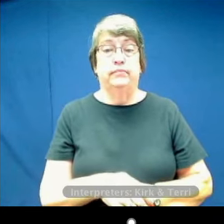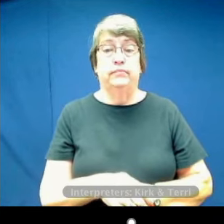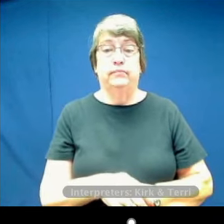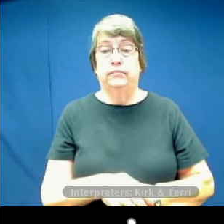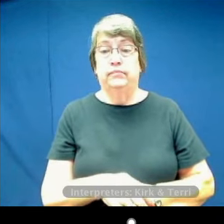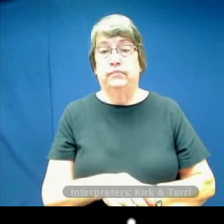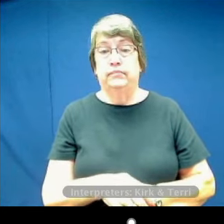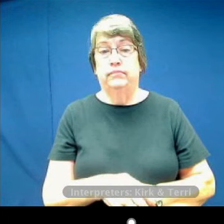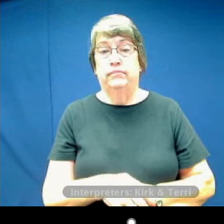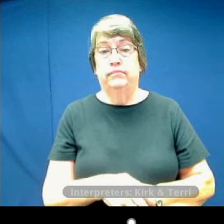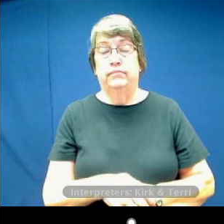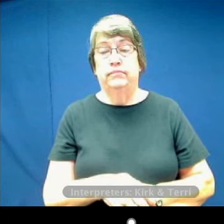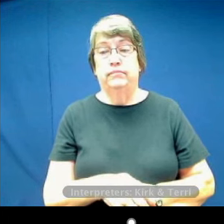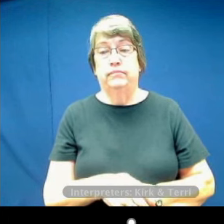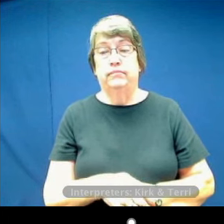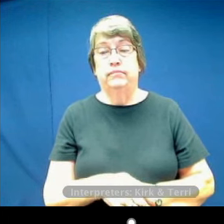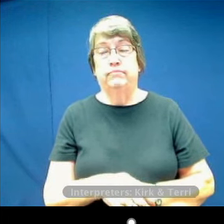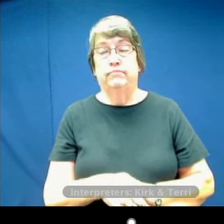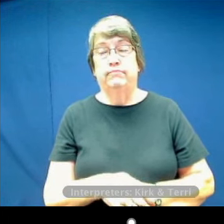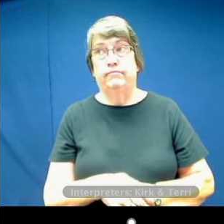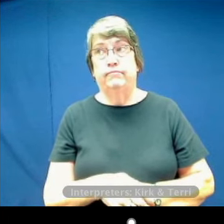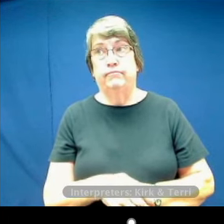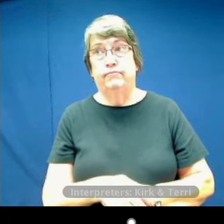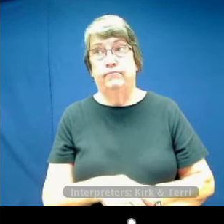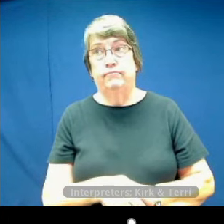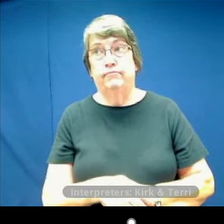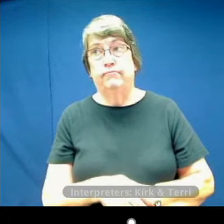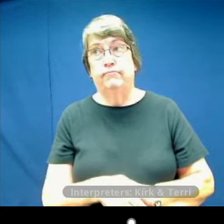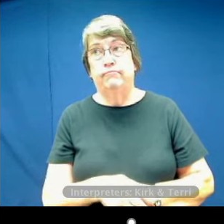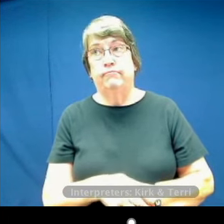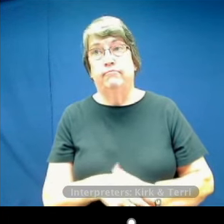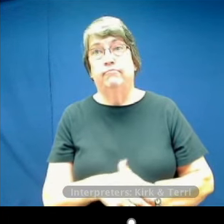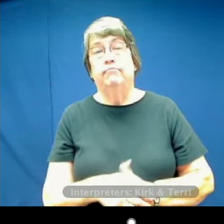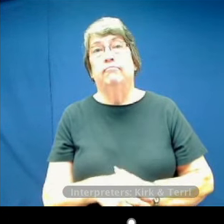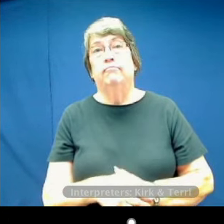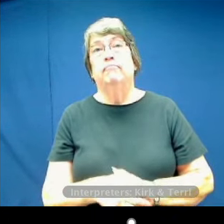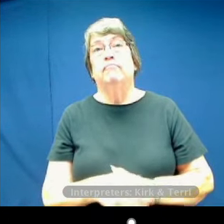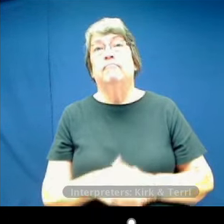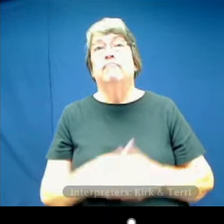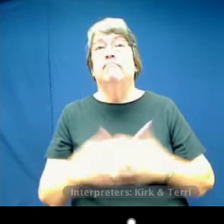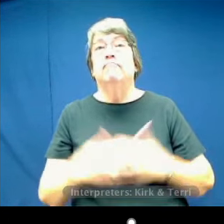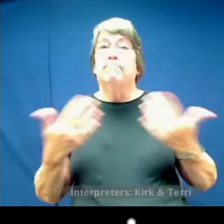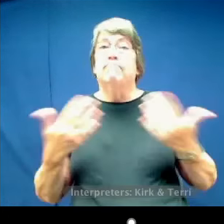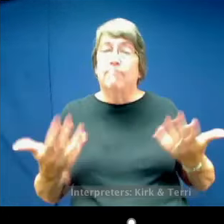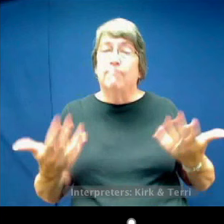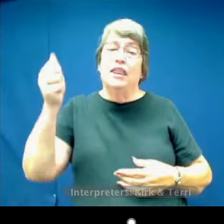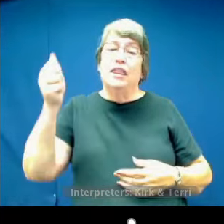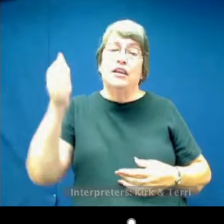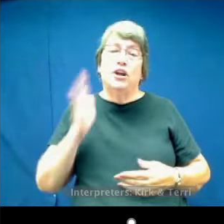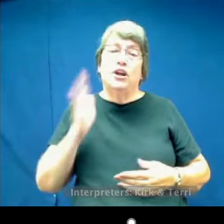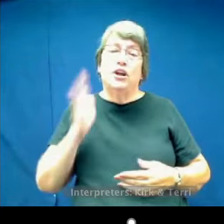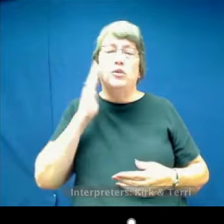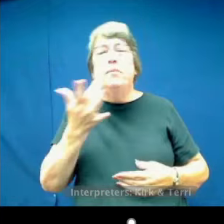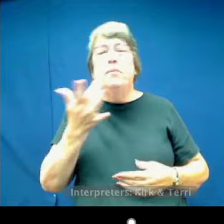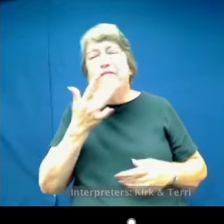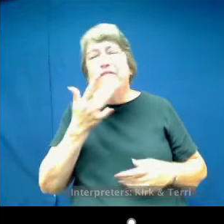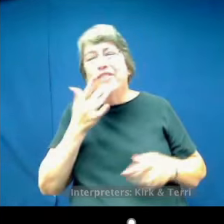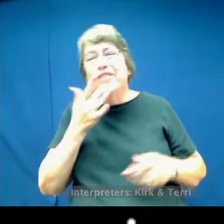There's, again, courts prefer that you work out your own visitation schedule, but if not, there's